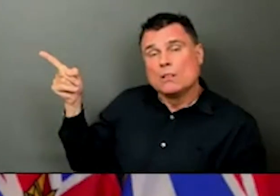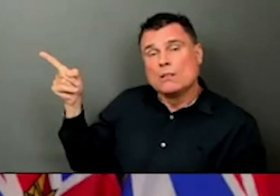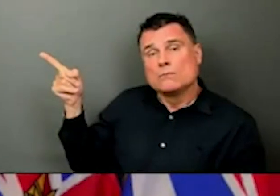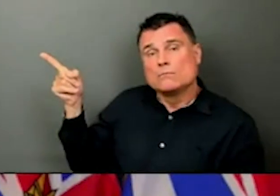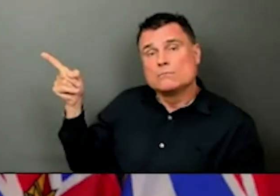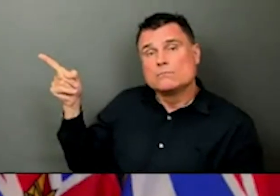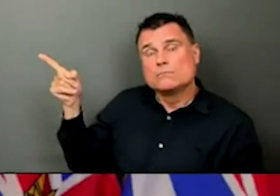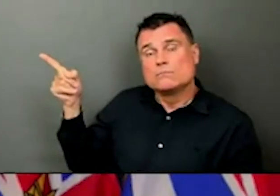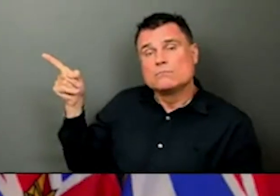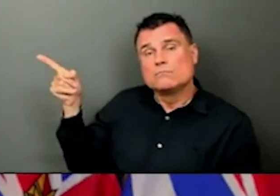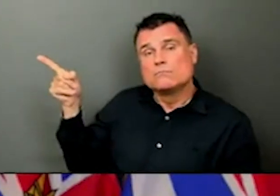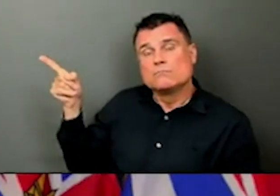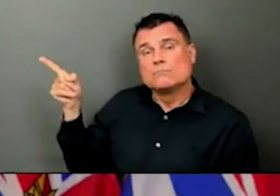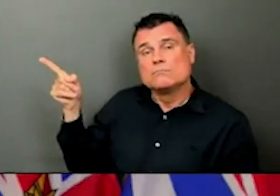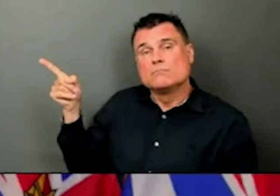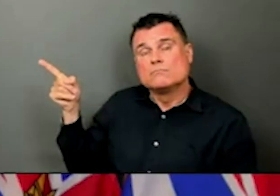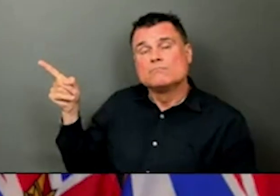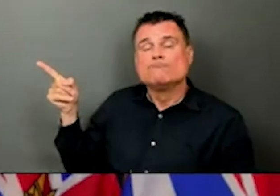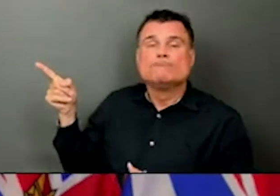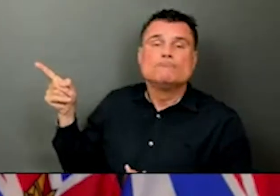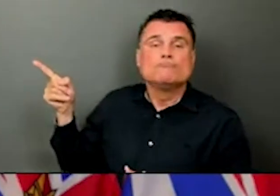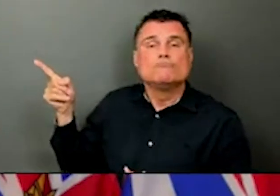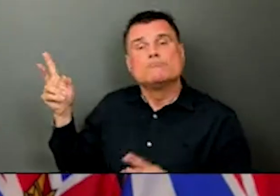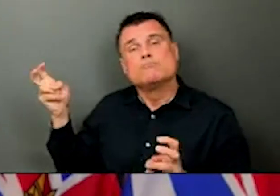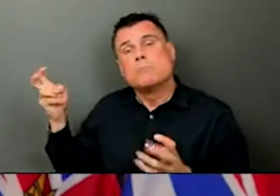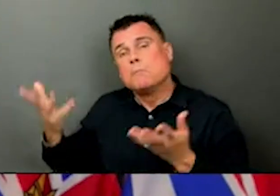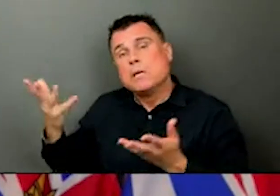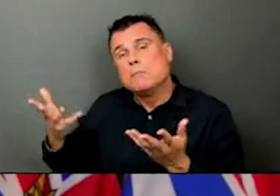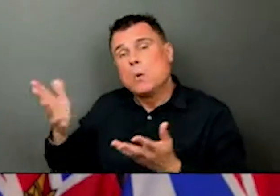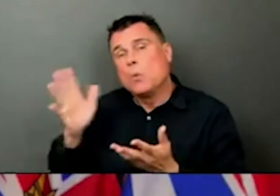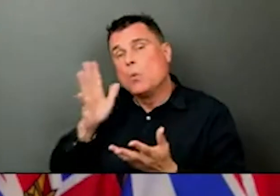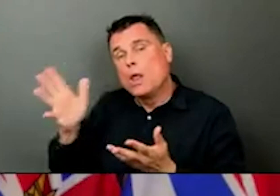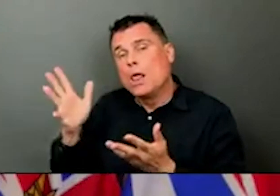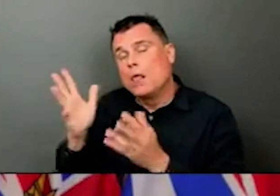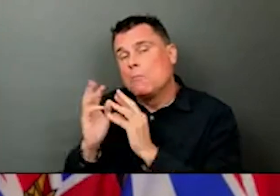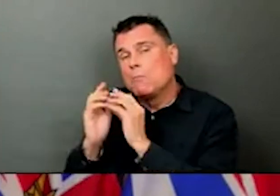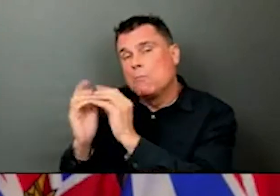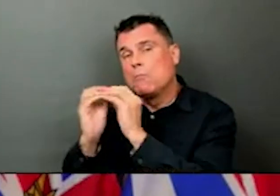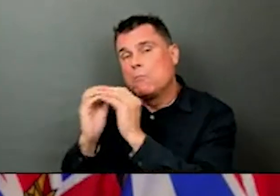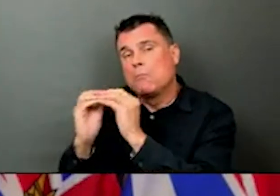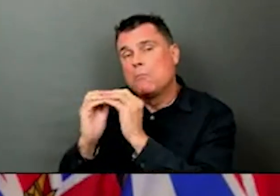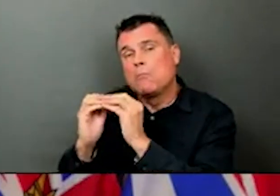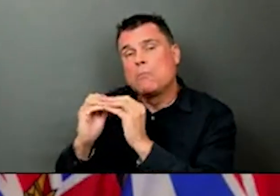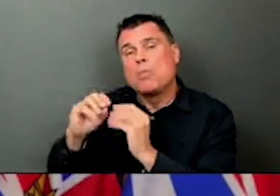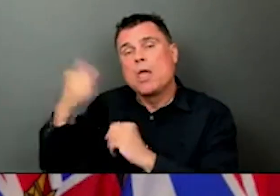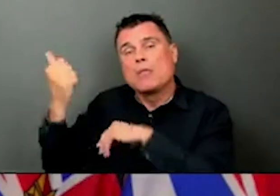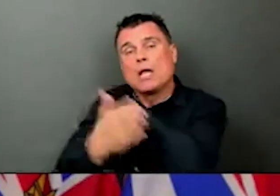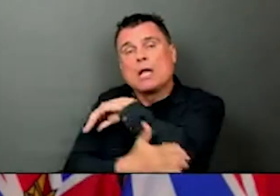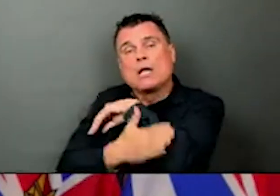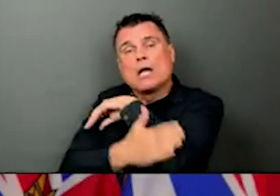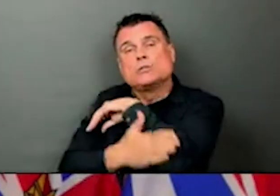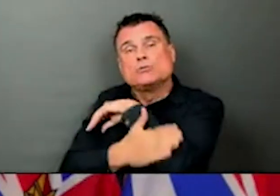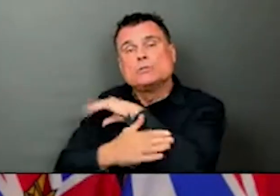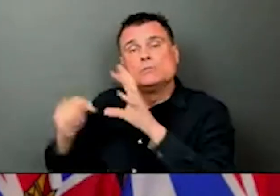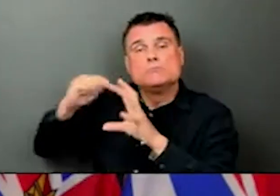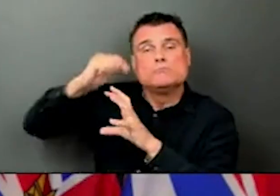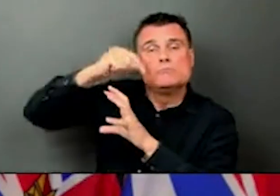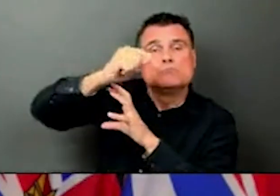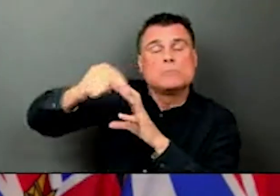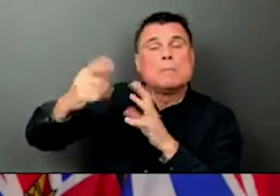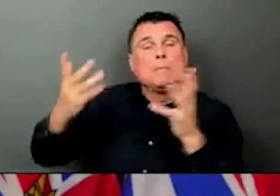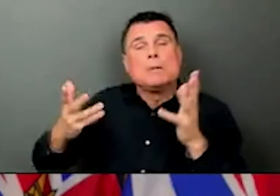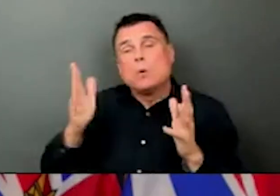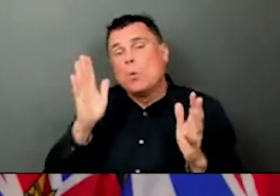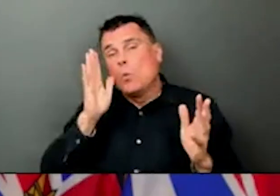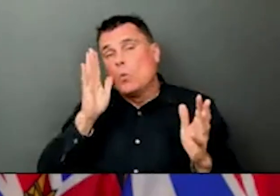to increase access to Canada. I think in the coming months, given what's happening to test positivity in our province, which